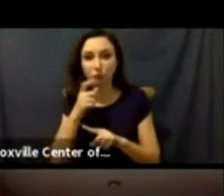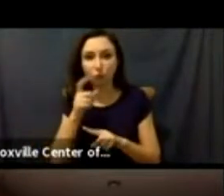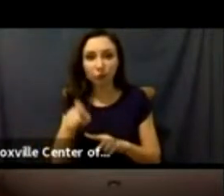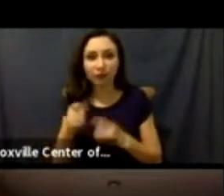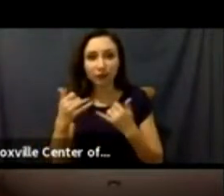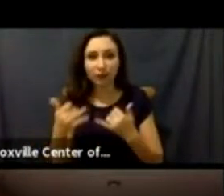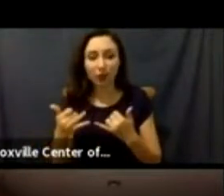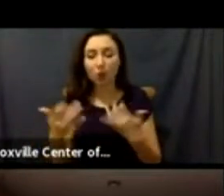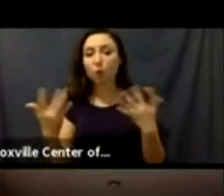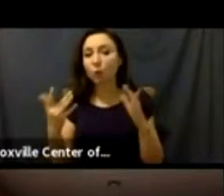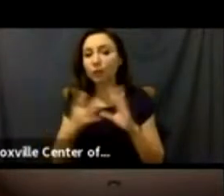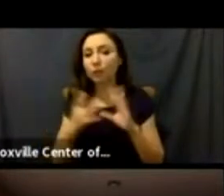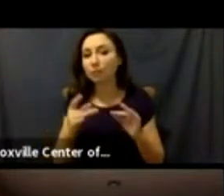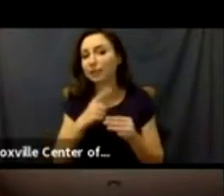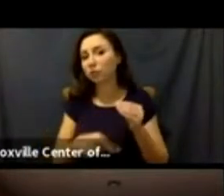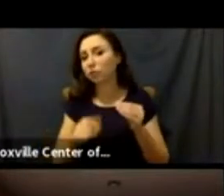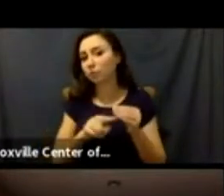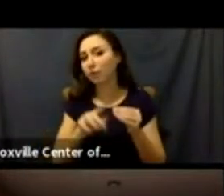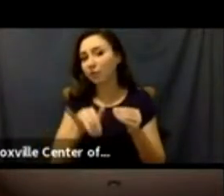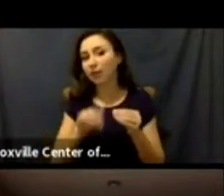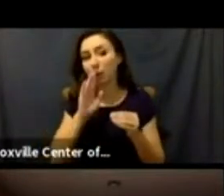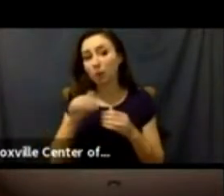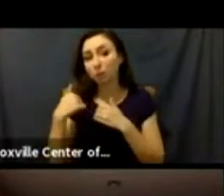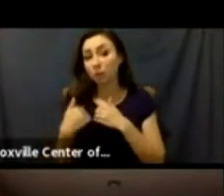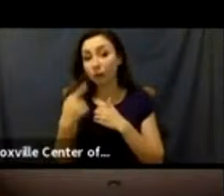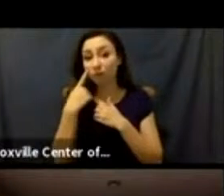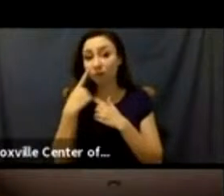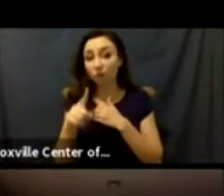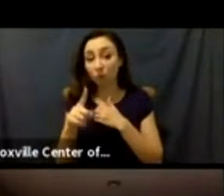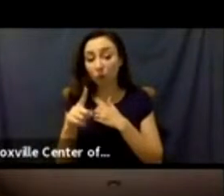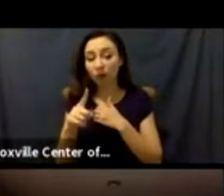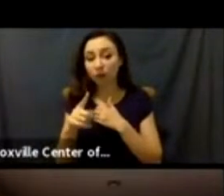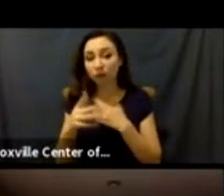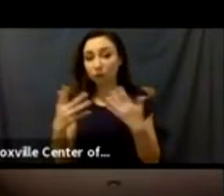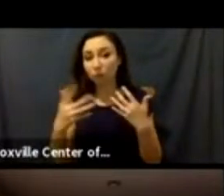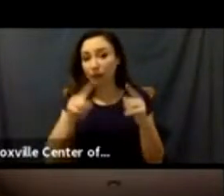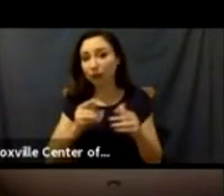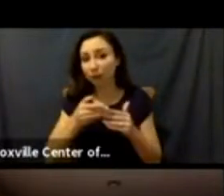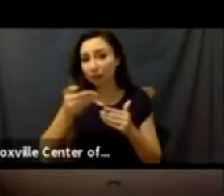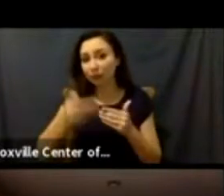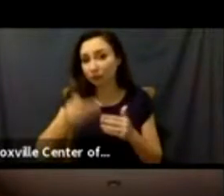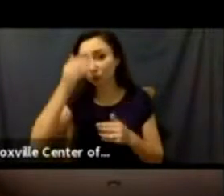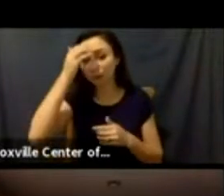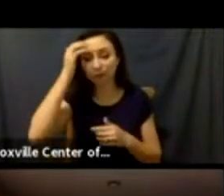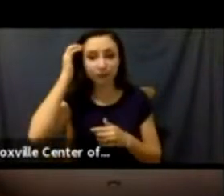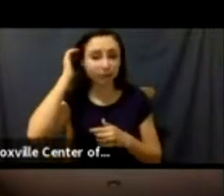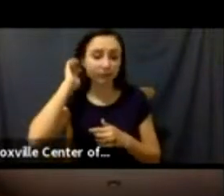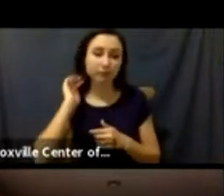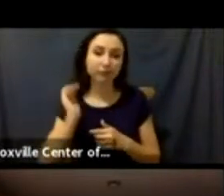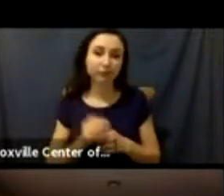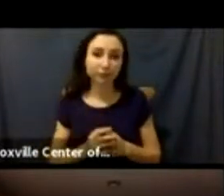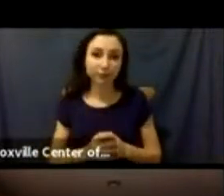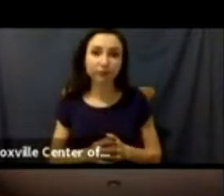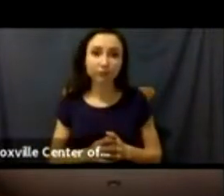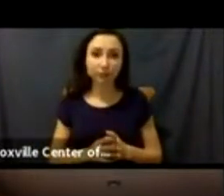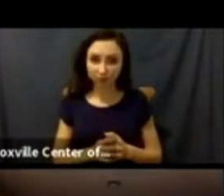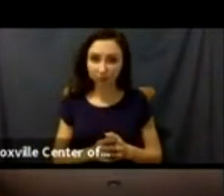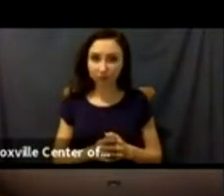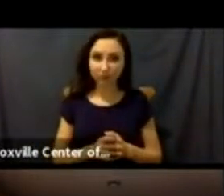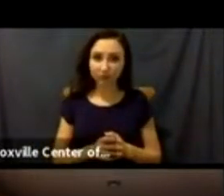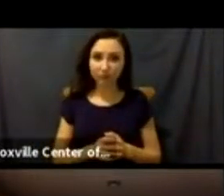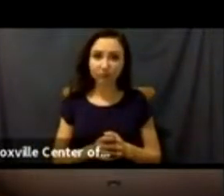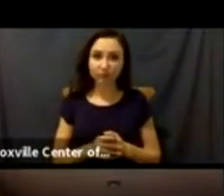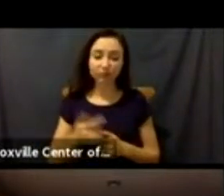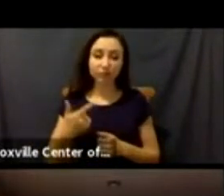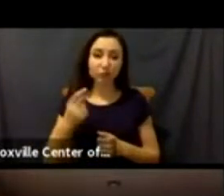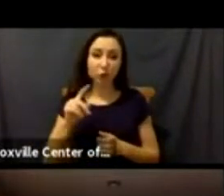going to be around this, and are we going to be responsible for an unintended consequence? My understanding of the regulation is that